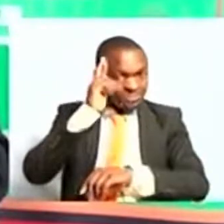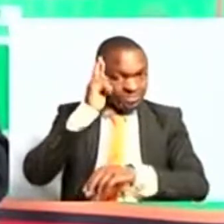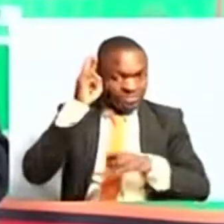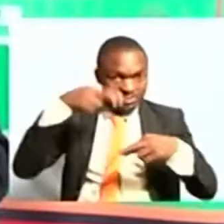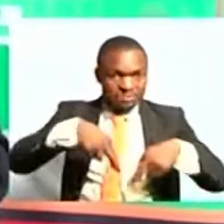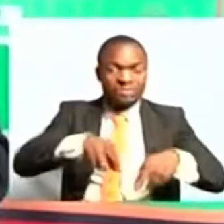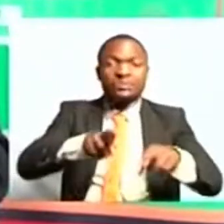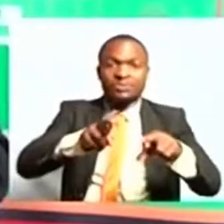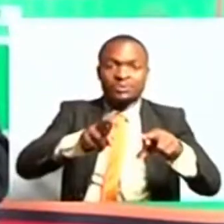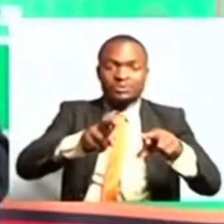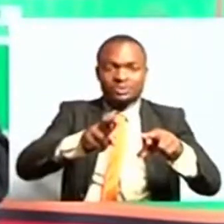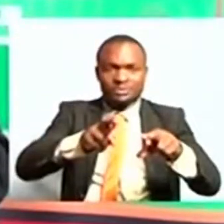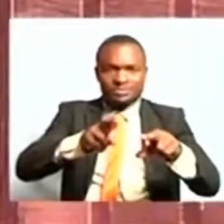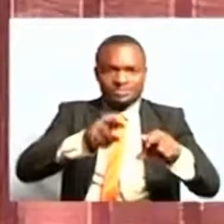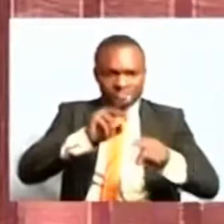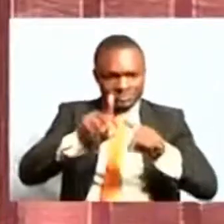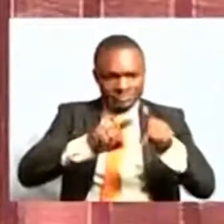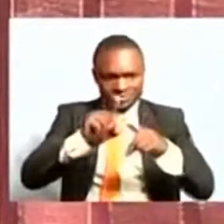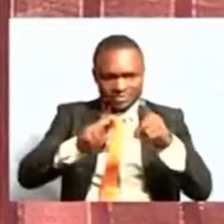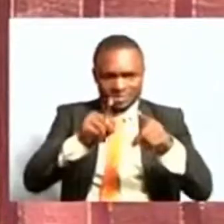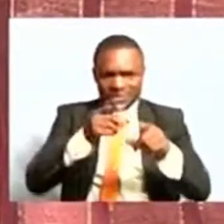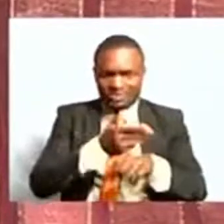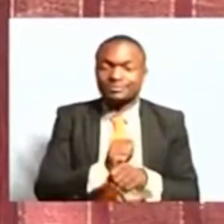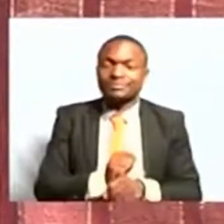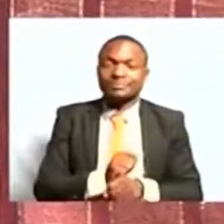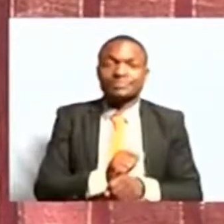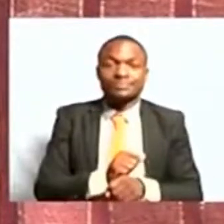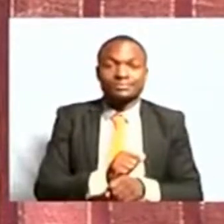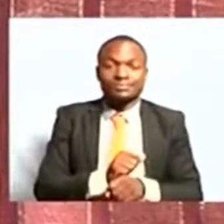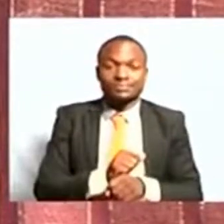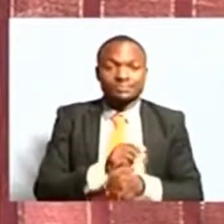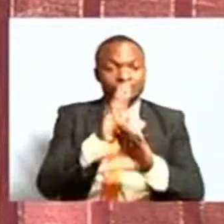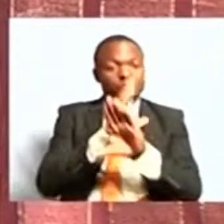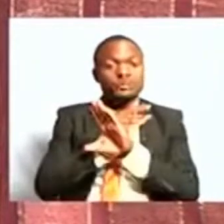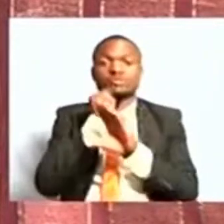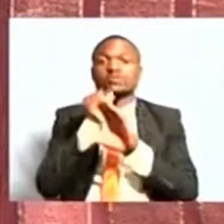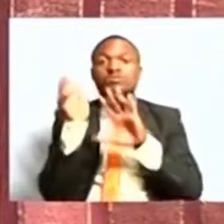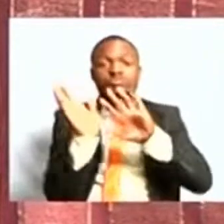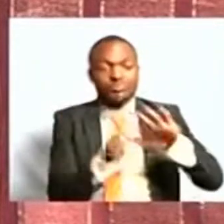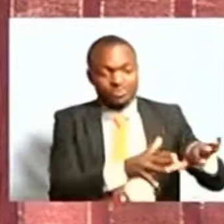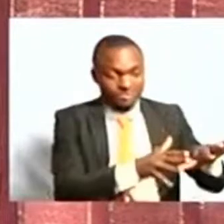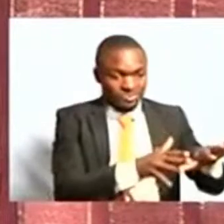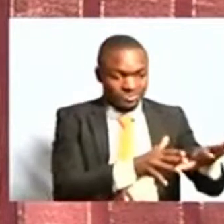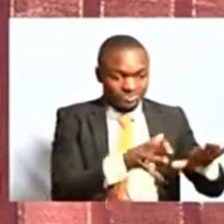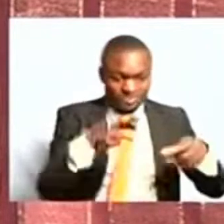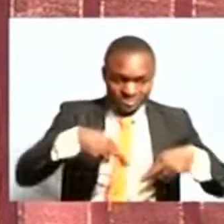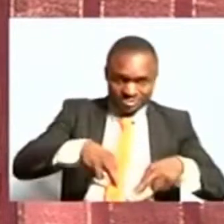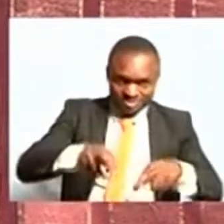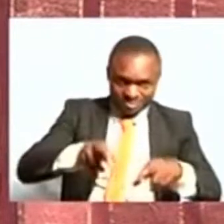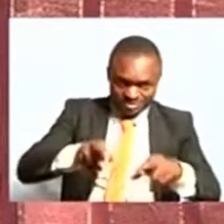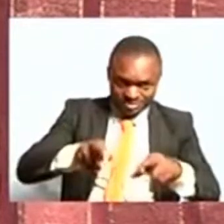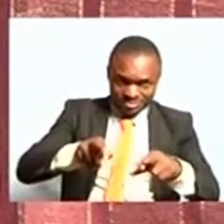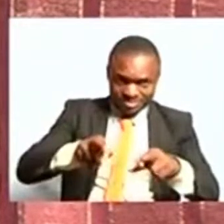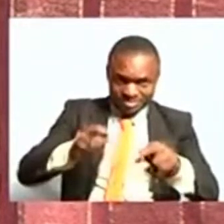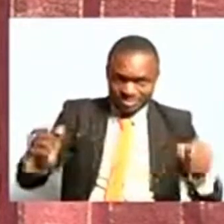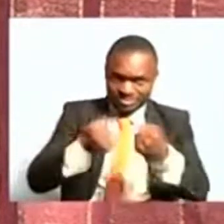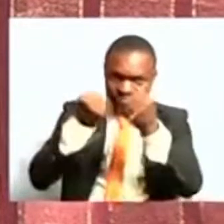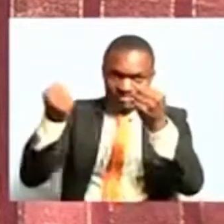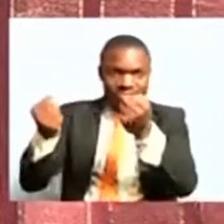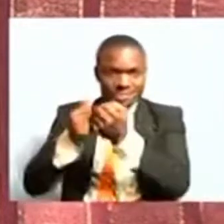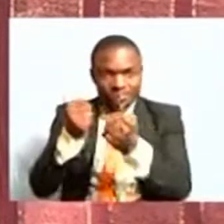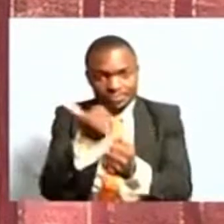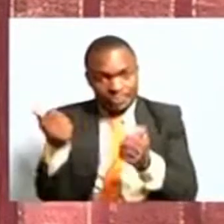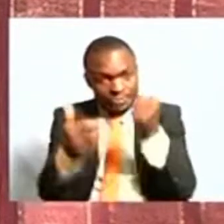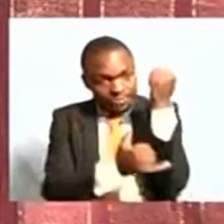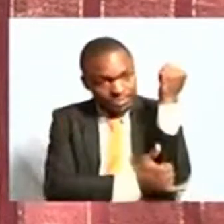traffic victims? As Zambians, we are not spared by these road traffic accidents. Just like any